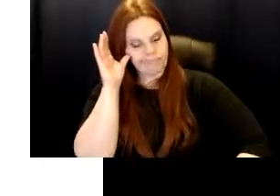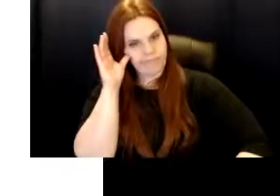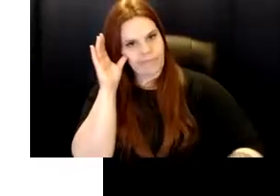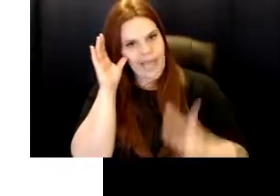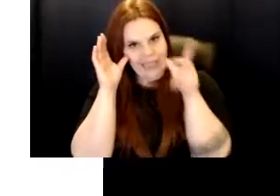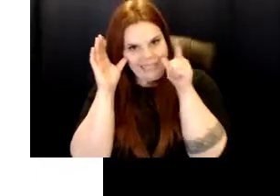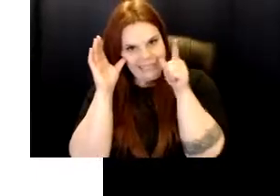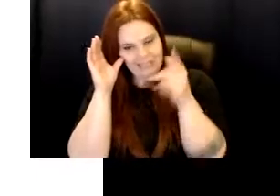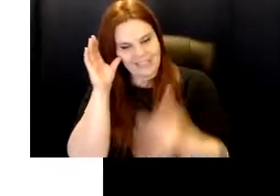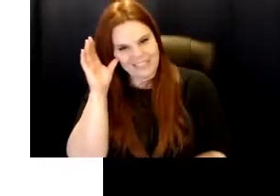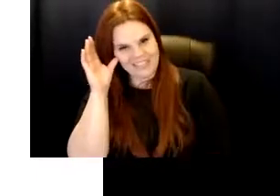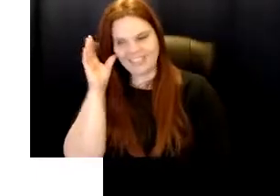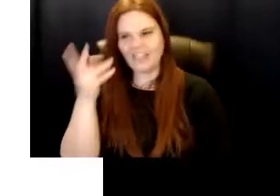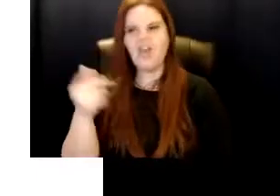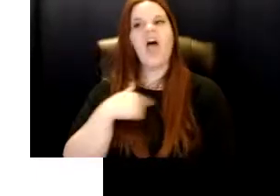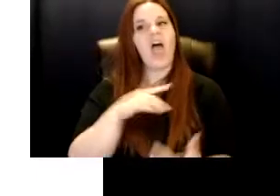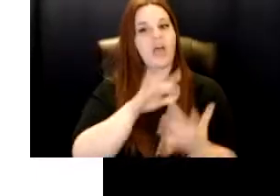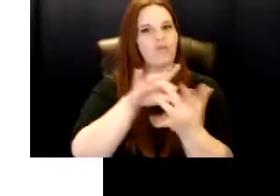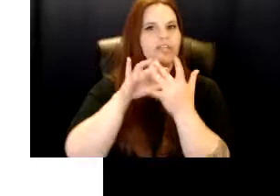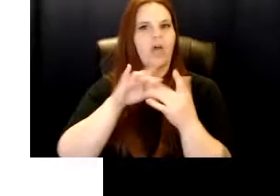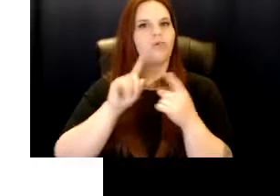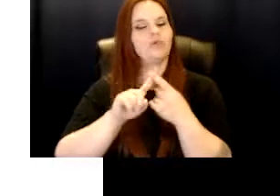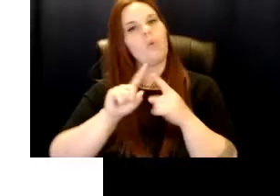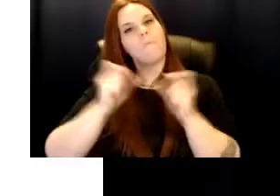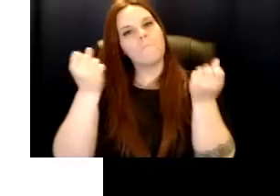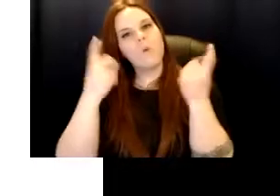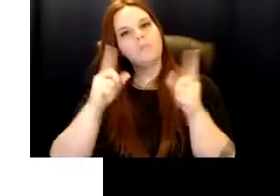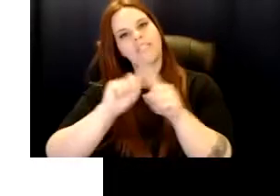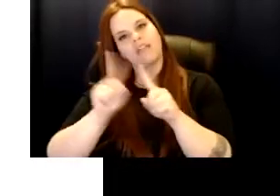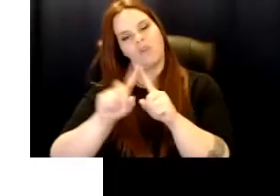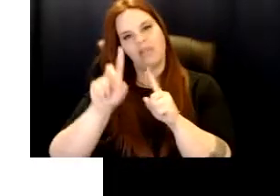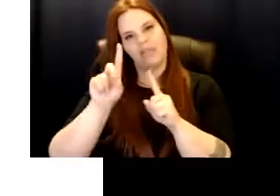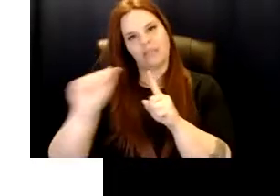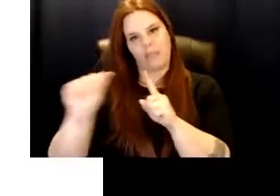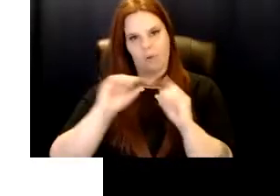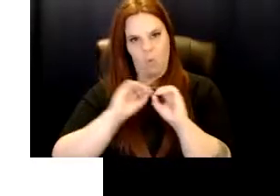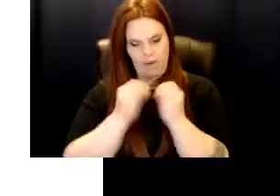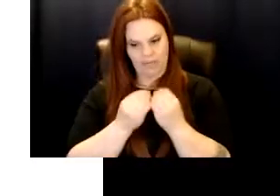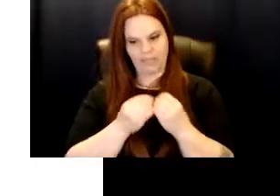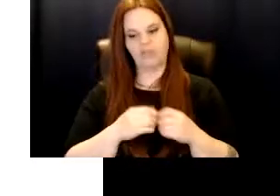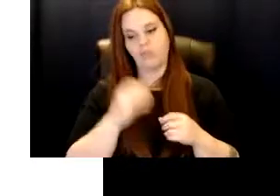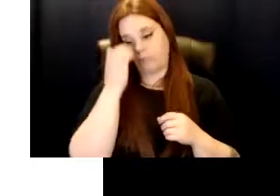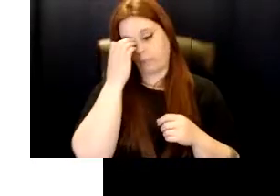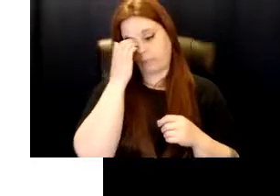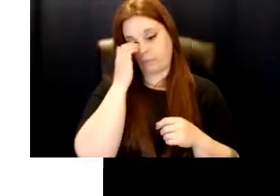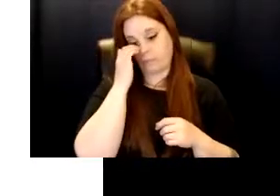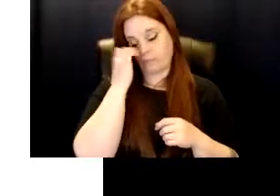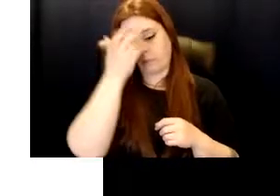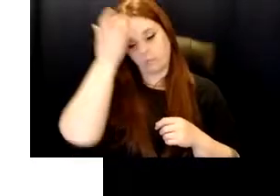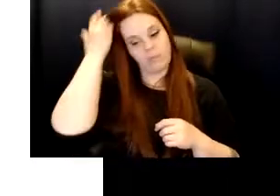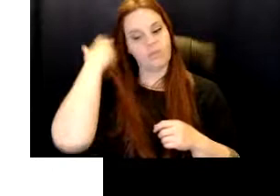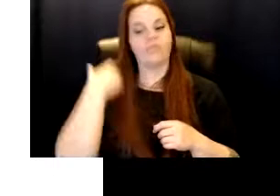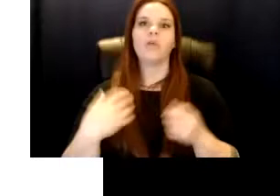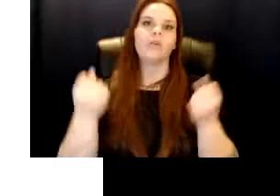to reach out to multiple disability organizations, you know, the disability community. There's lots of different types